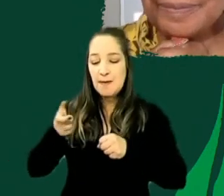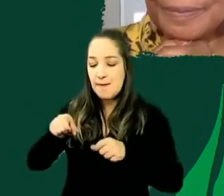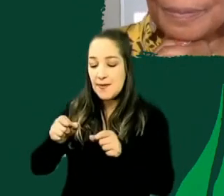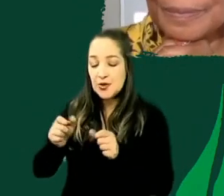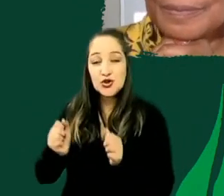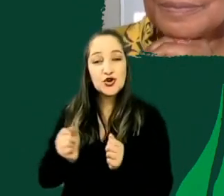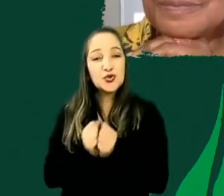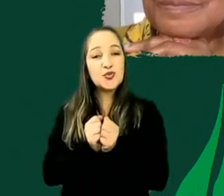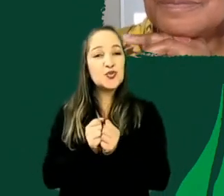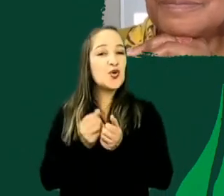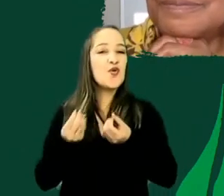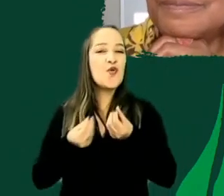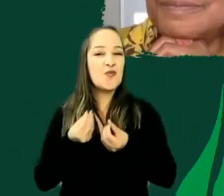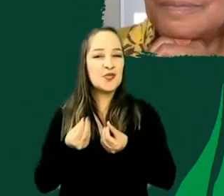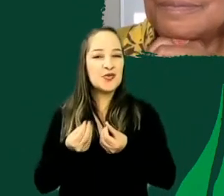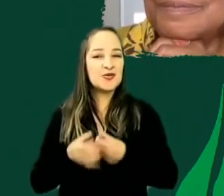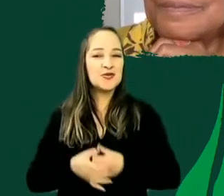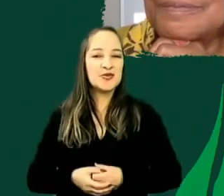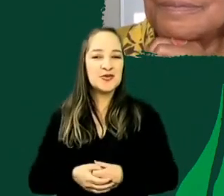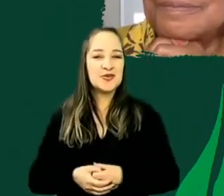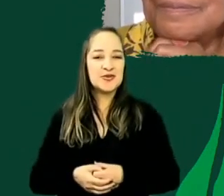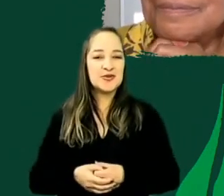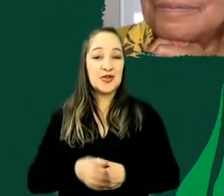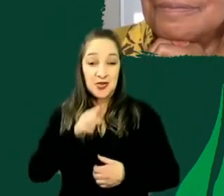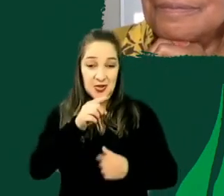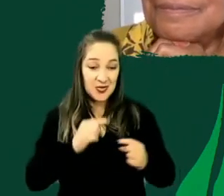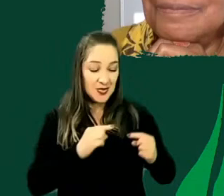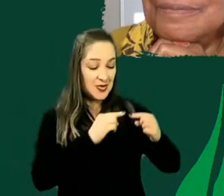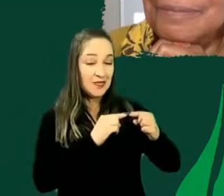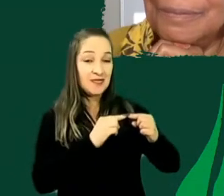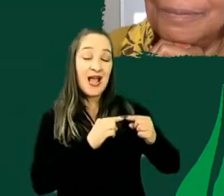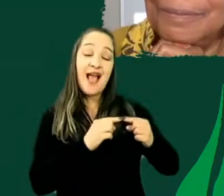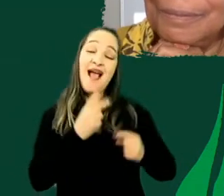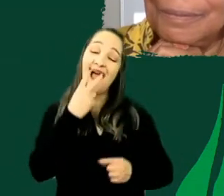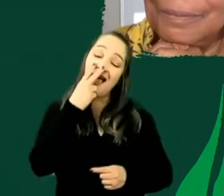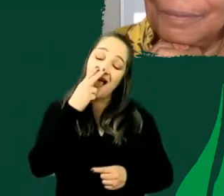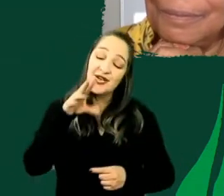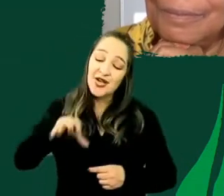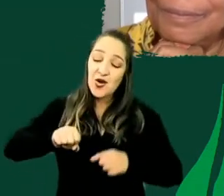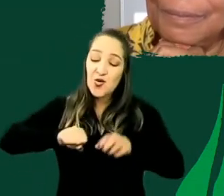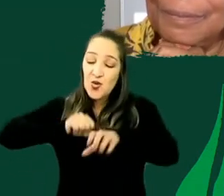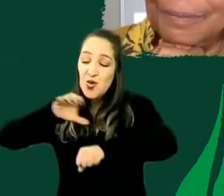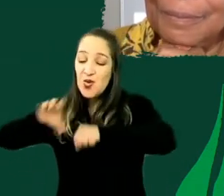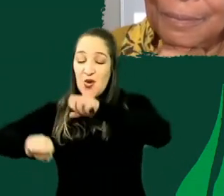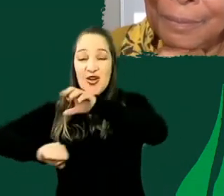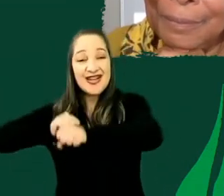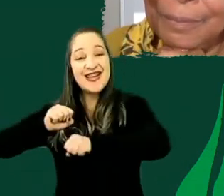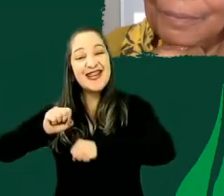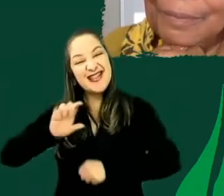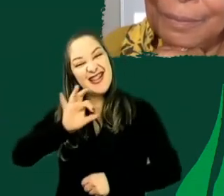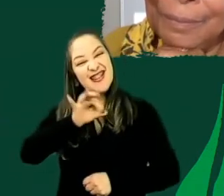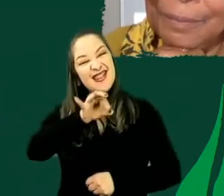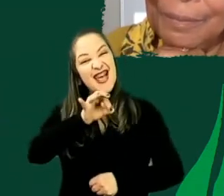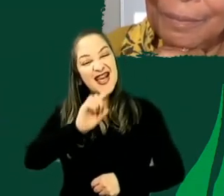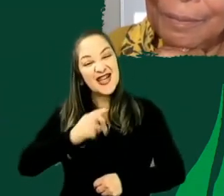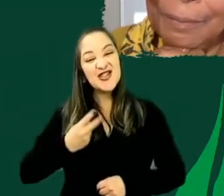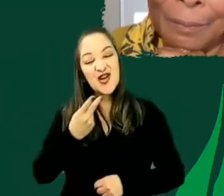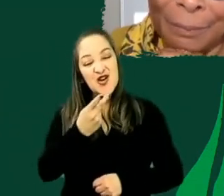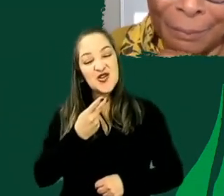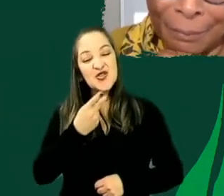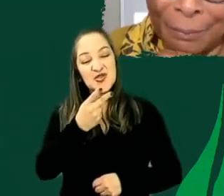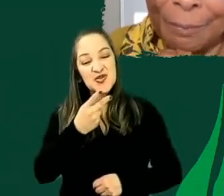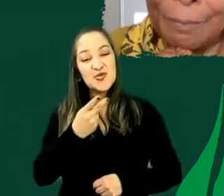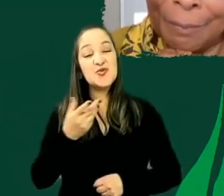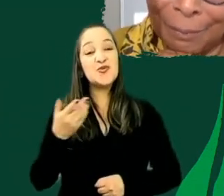in planting together and harvesting together, reaping? I think we're reaping, Alice. Aren't we reaping? We're reaping what we